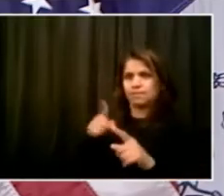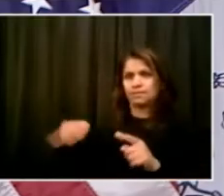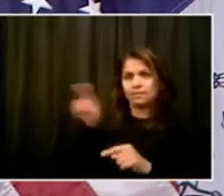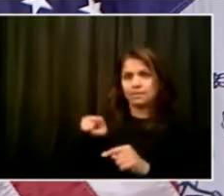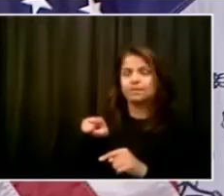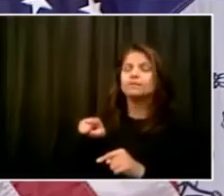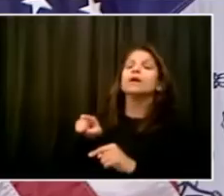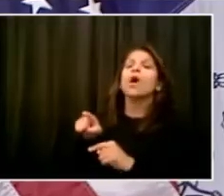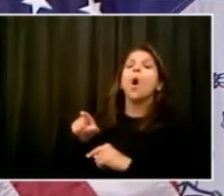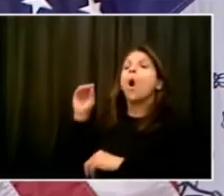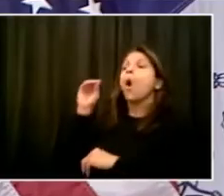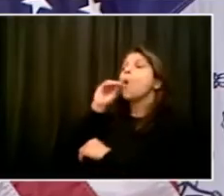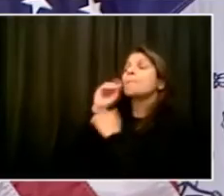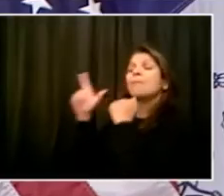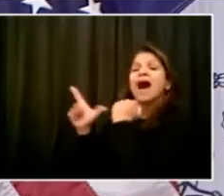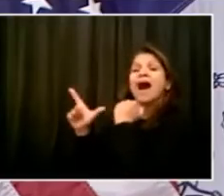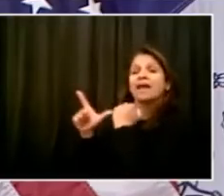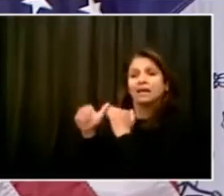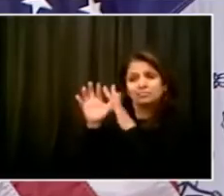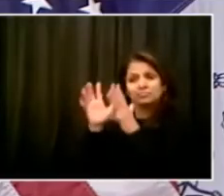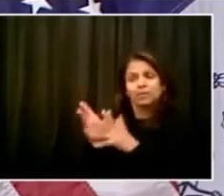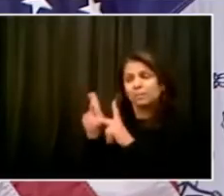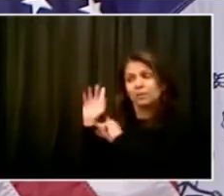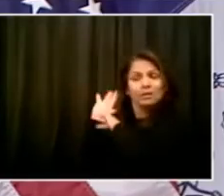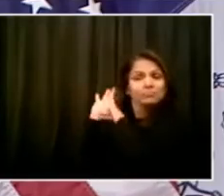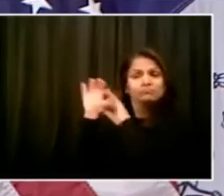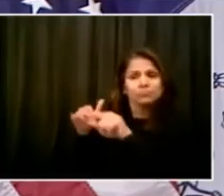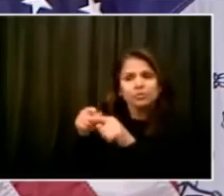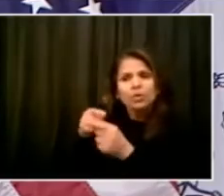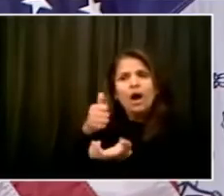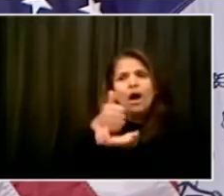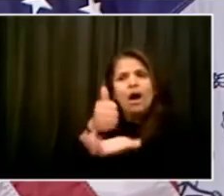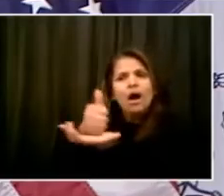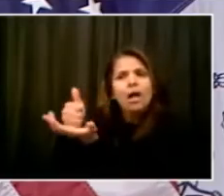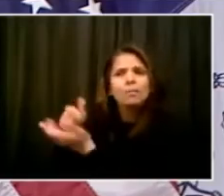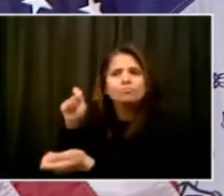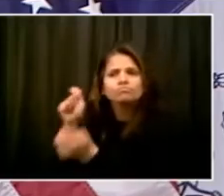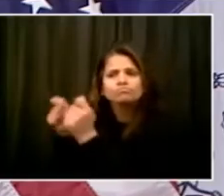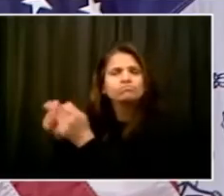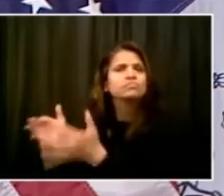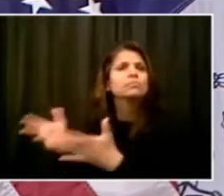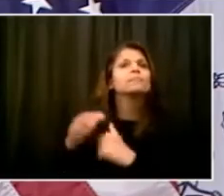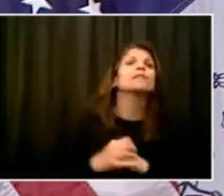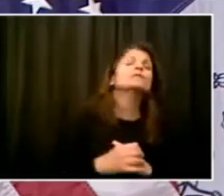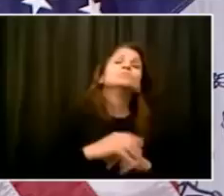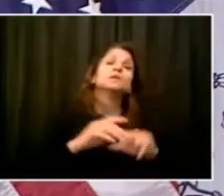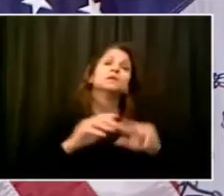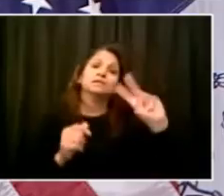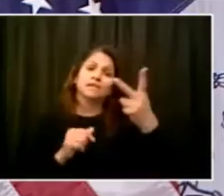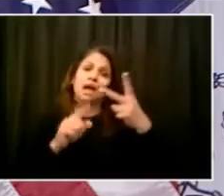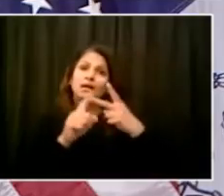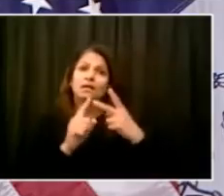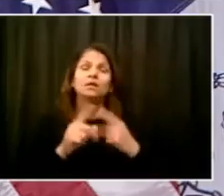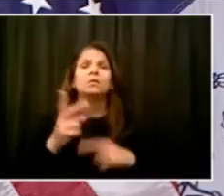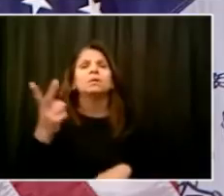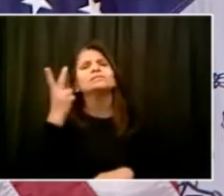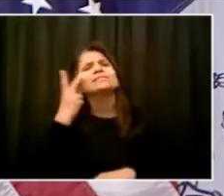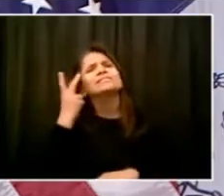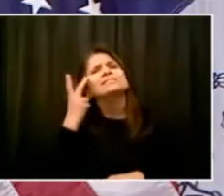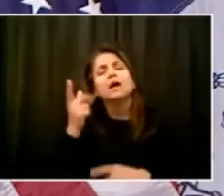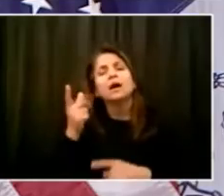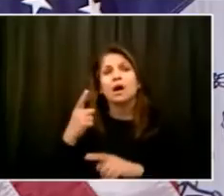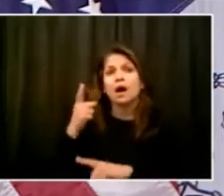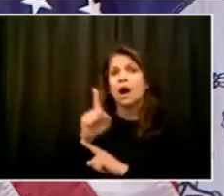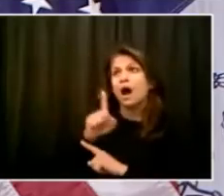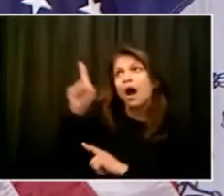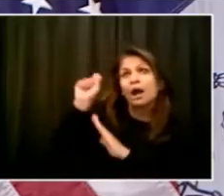Next, we have Gersh from Streets Blog. Hello, Mr. Mayor. How are you? I'm good, Gersh. How you doing? Gersh, I have to say, you'll